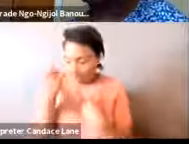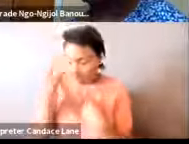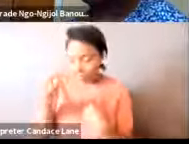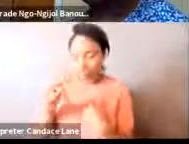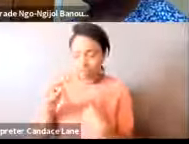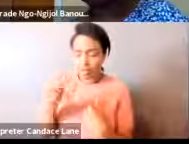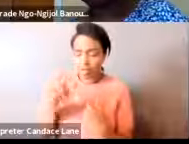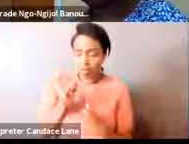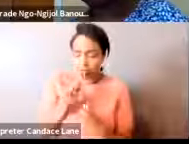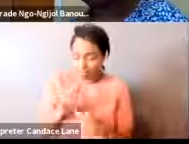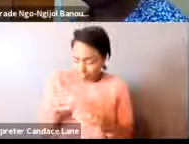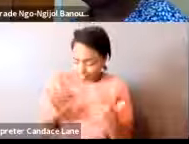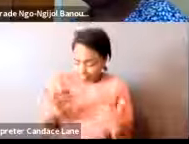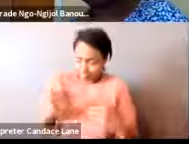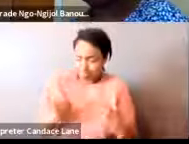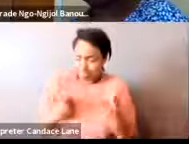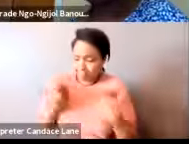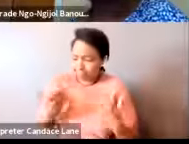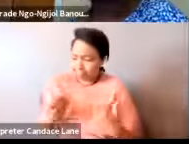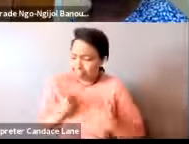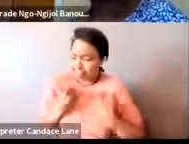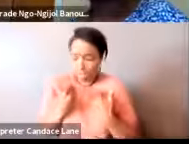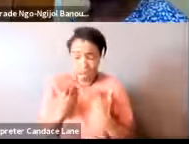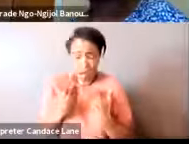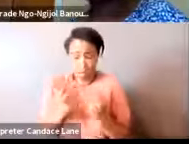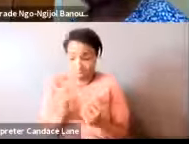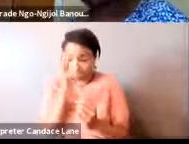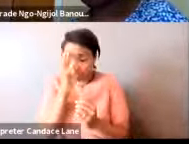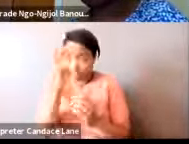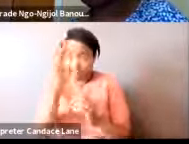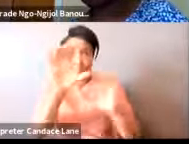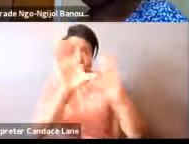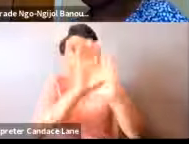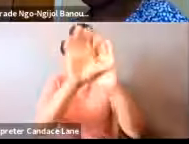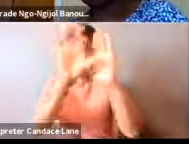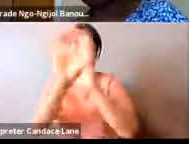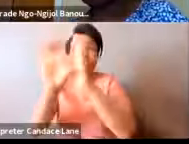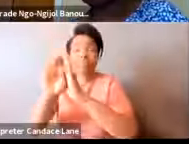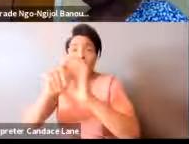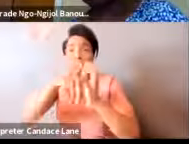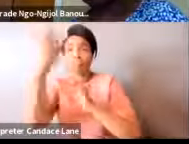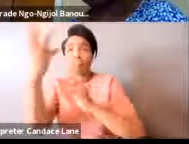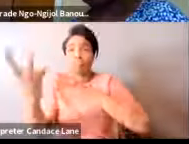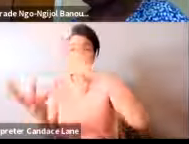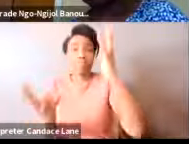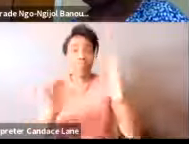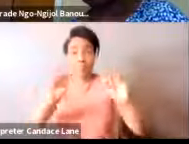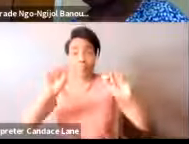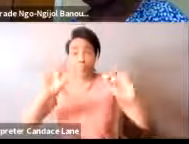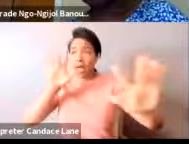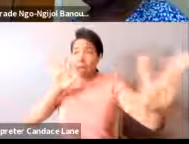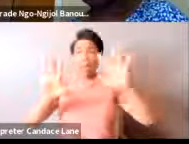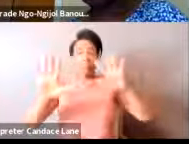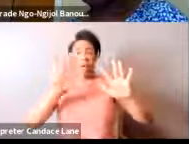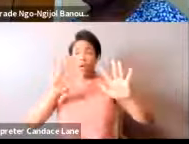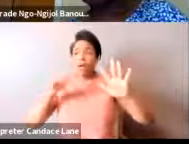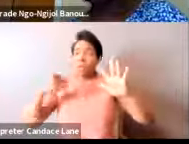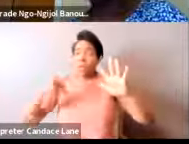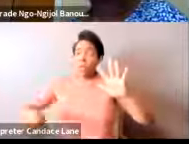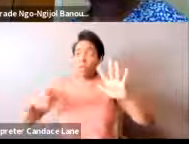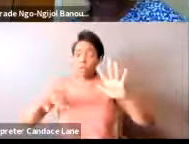girlhood, to create a beautiful mosaic of dreams shattered into a million fragmented pieces, to give birth to a